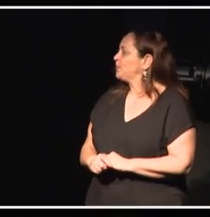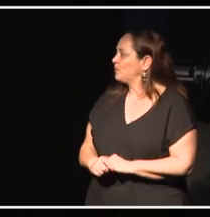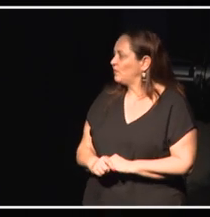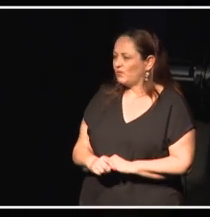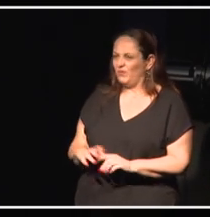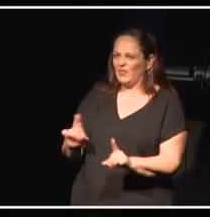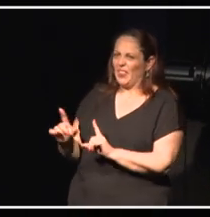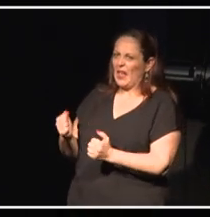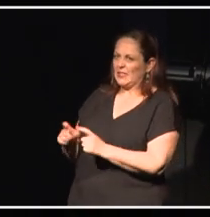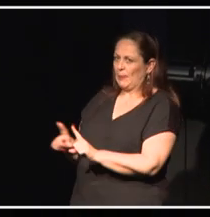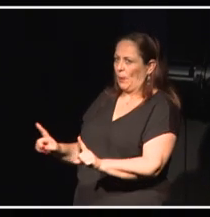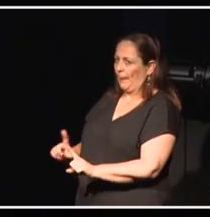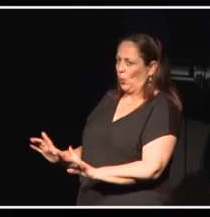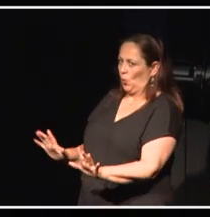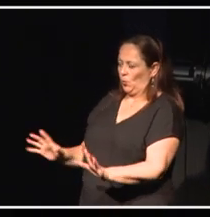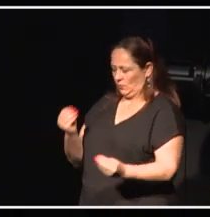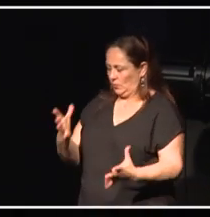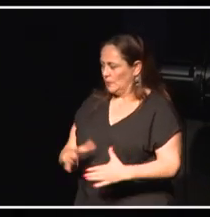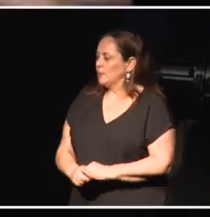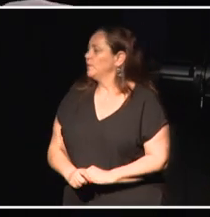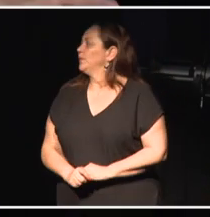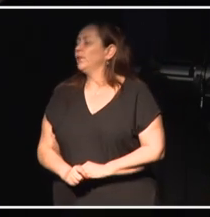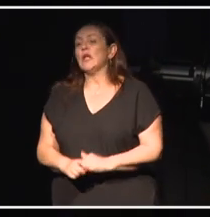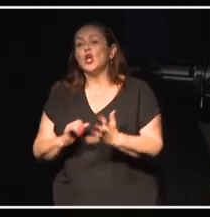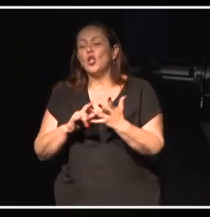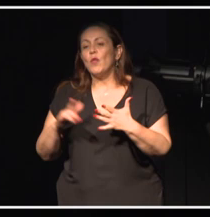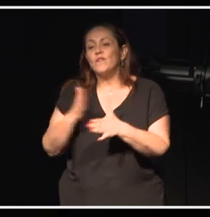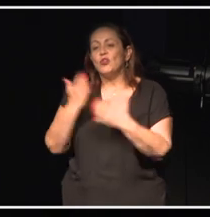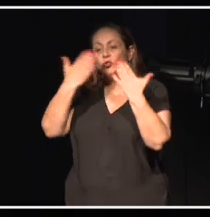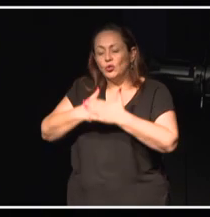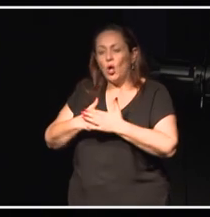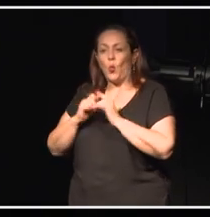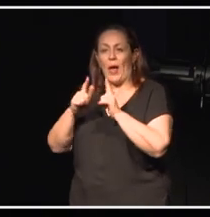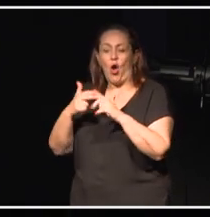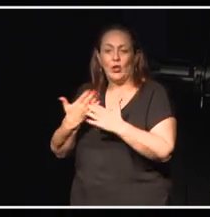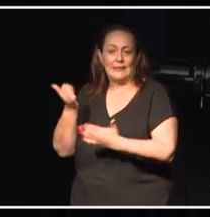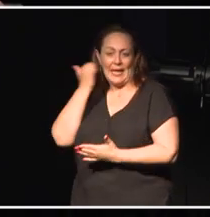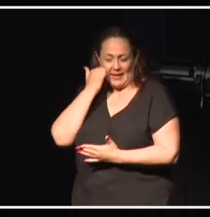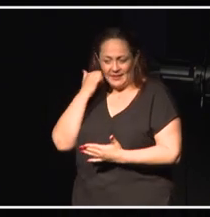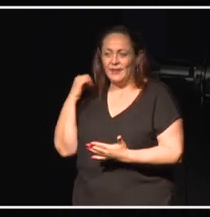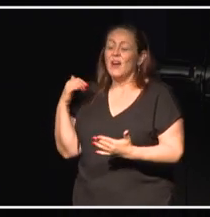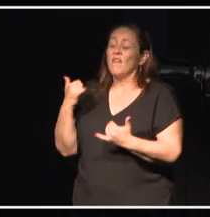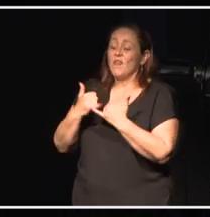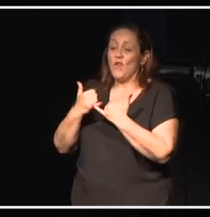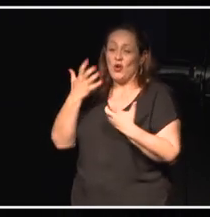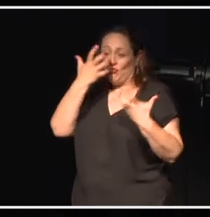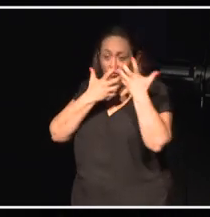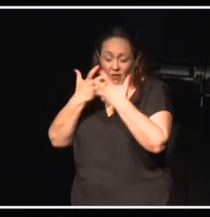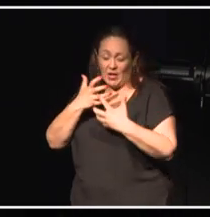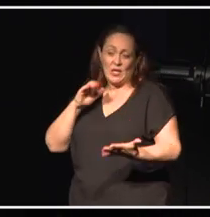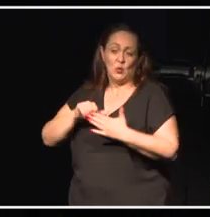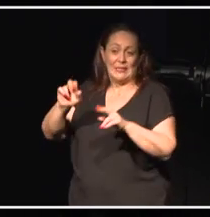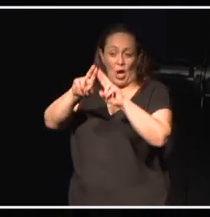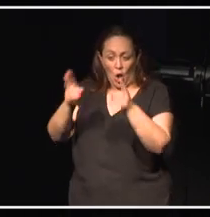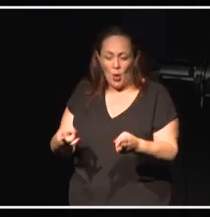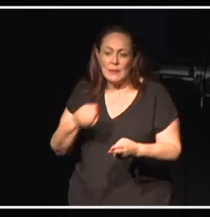just, they could have been two separate people, but the first night that we went out on a date, I went back to his house. We got very drunk, and I went back to his house, and